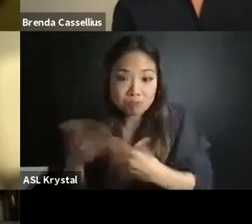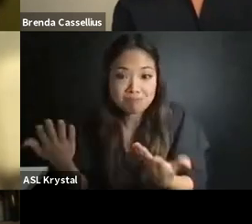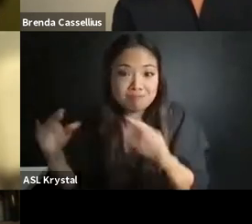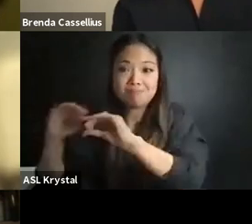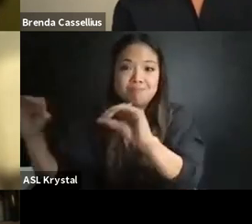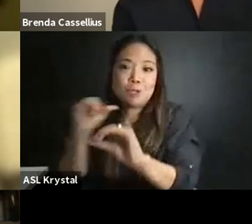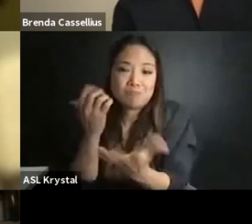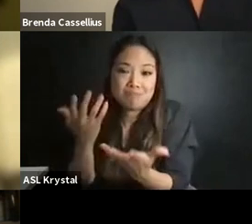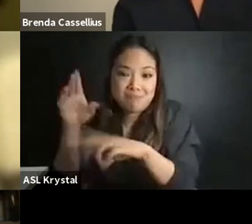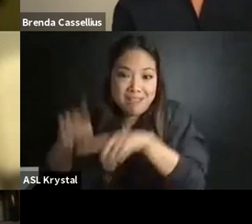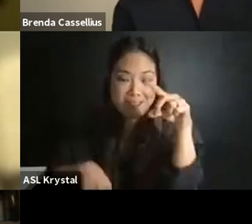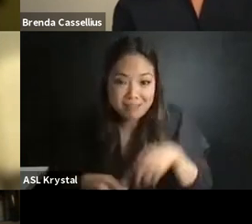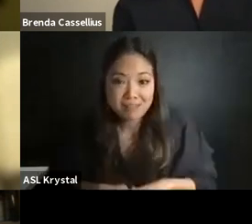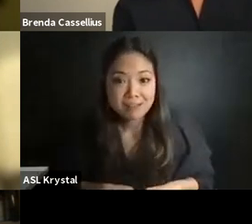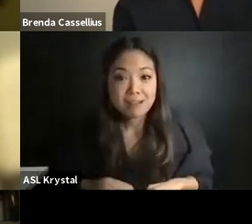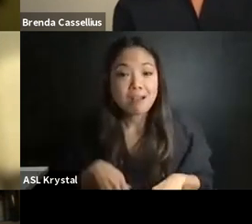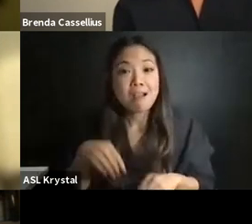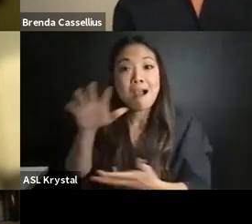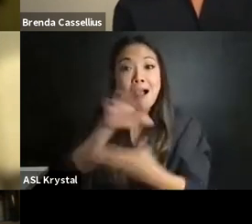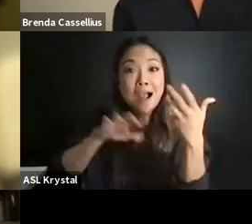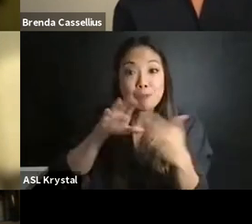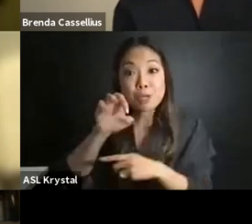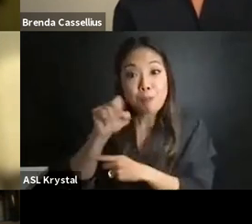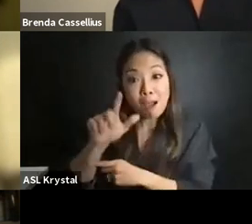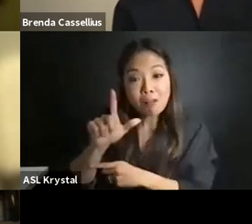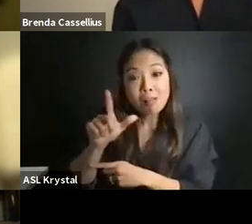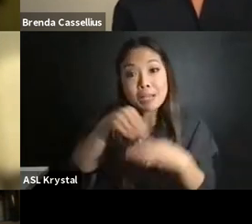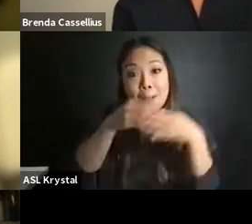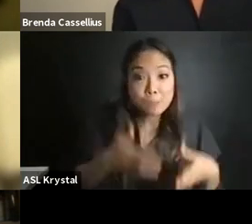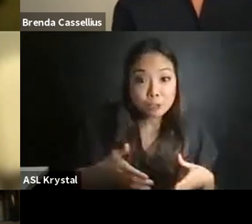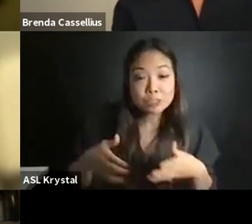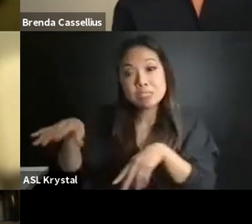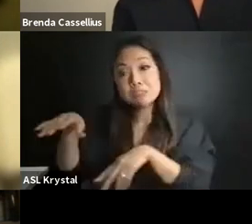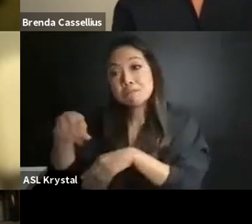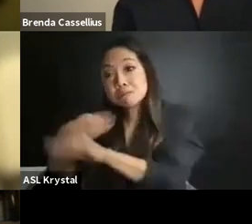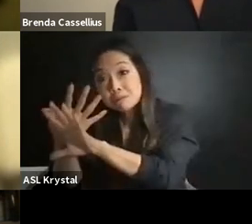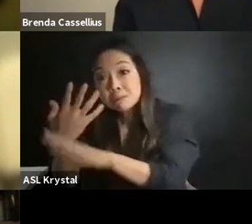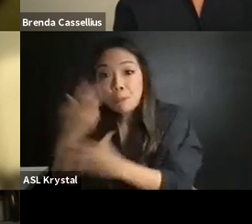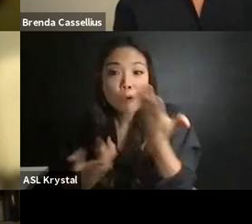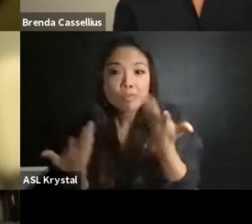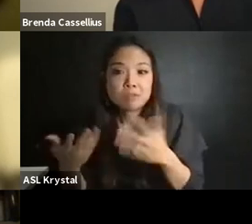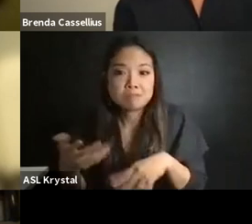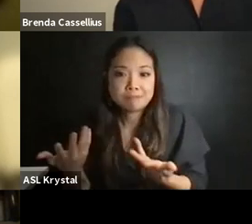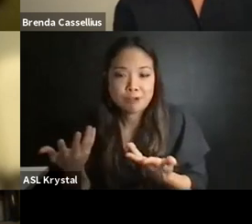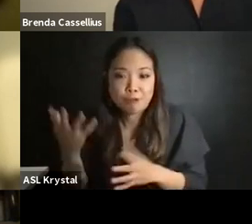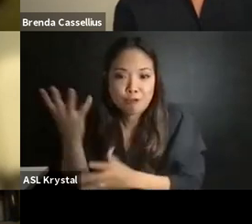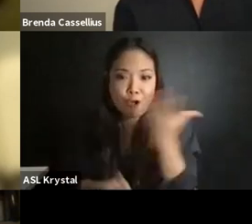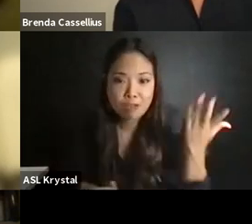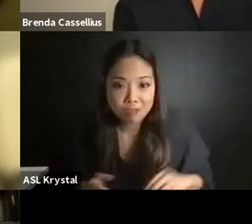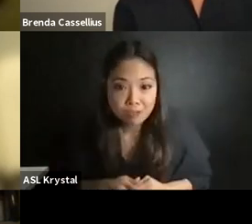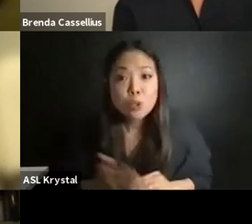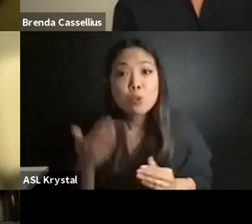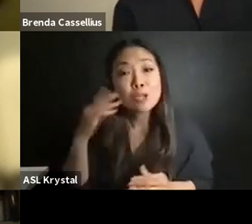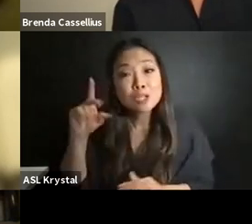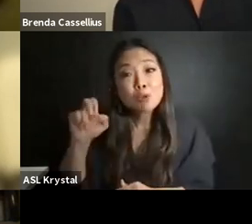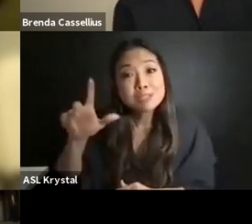provides provided safe distancing we know that the delta variant is much more infectious but this significant